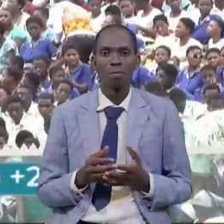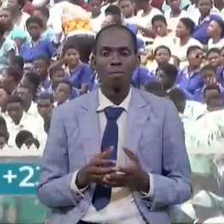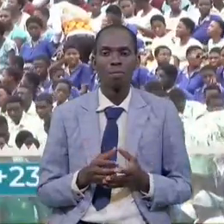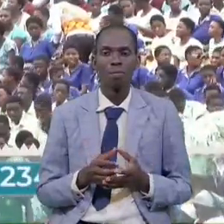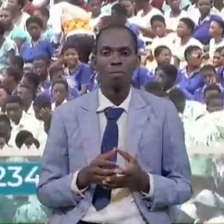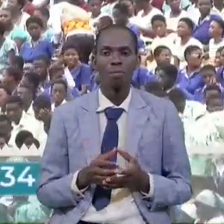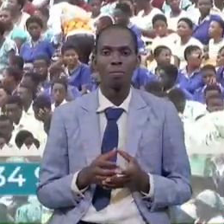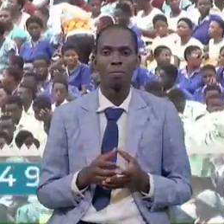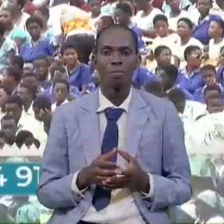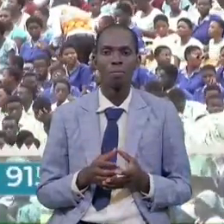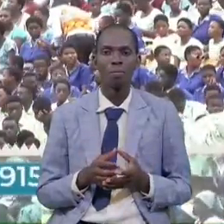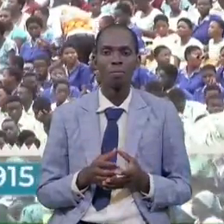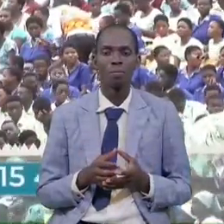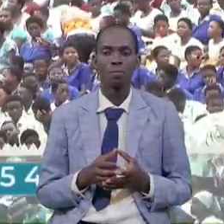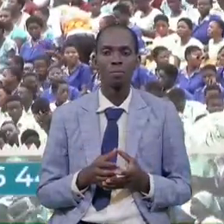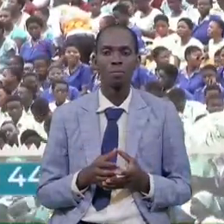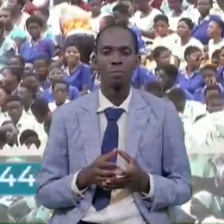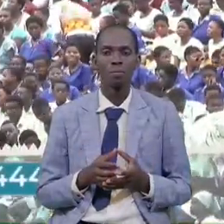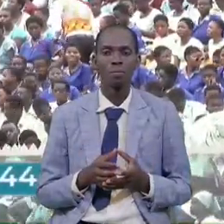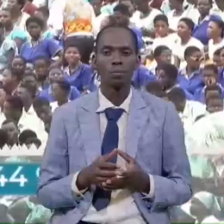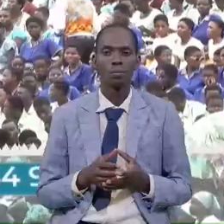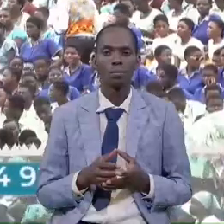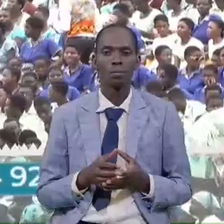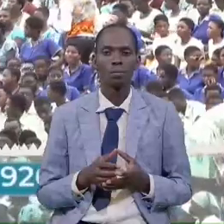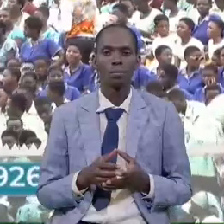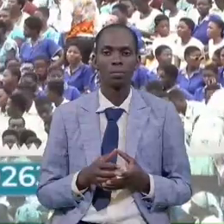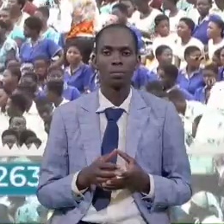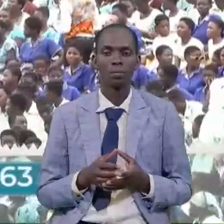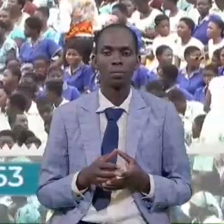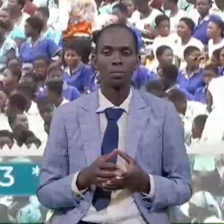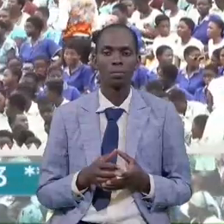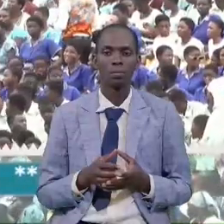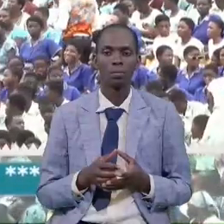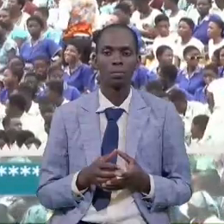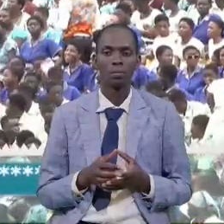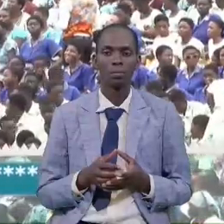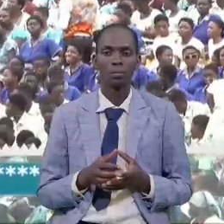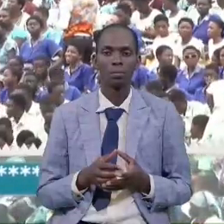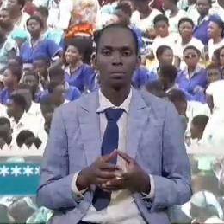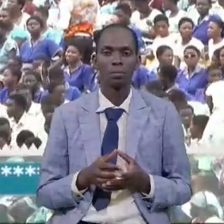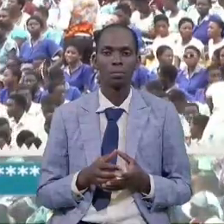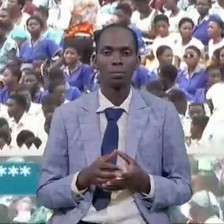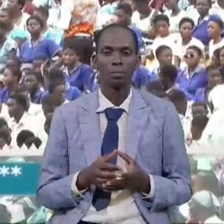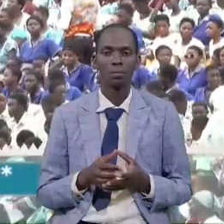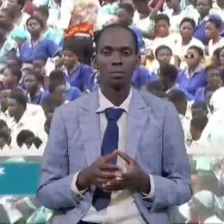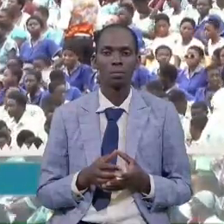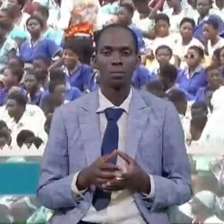go there to assist where your help will be needed.